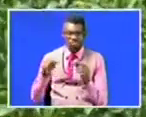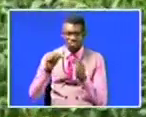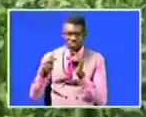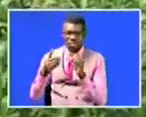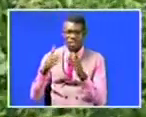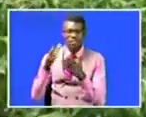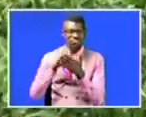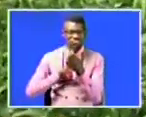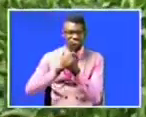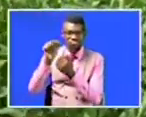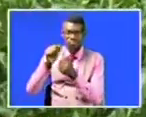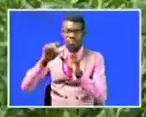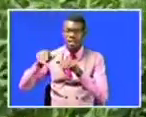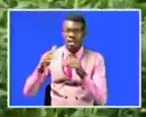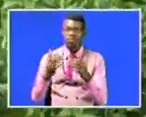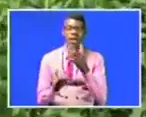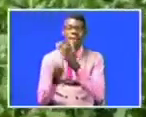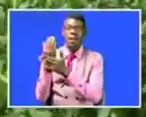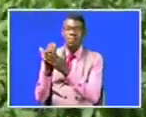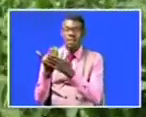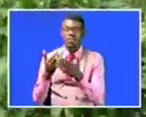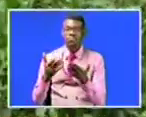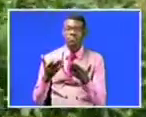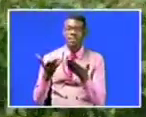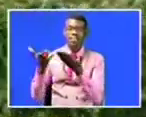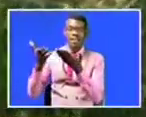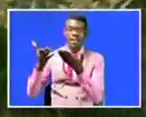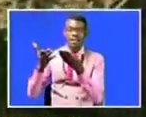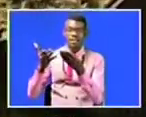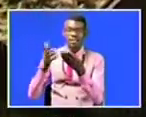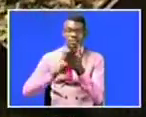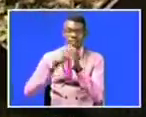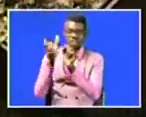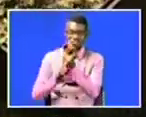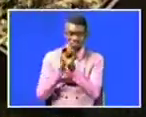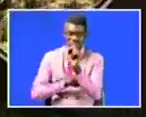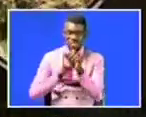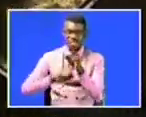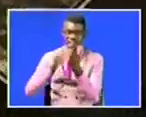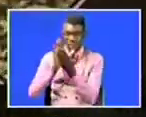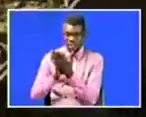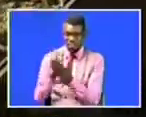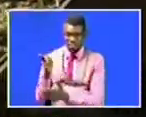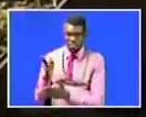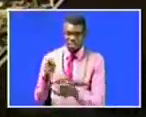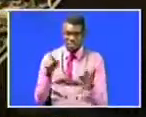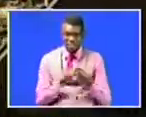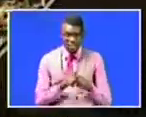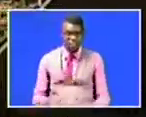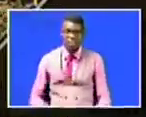agricultural cereals either in the field, during harvest or storage, and are mainly associated with cereal